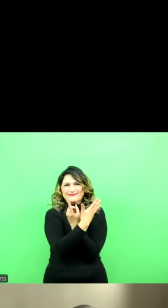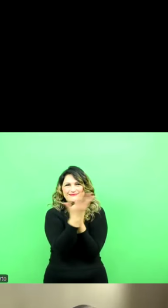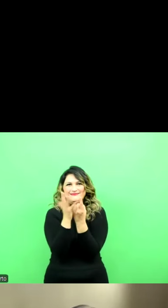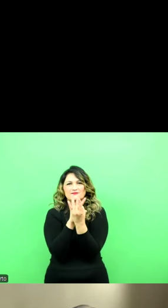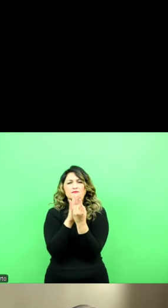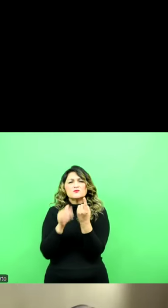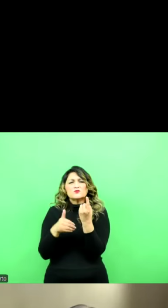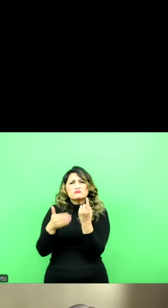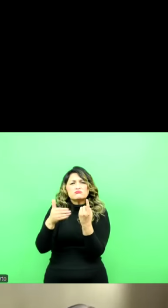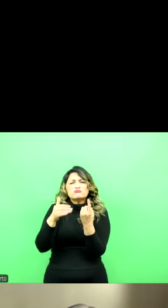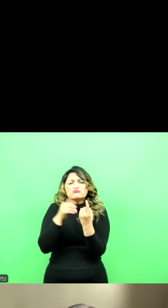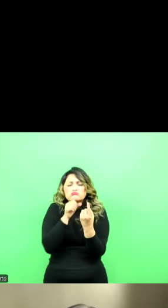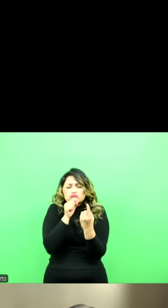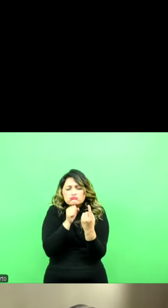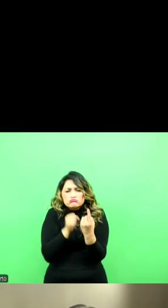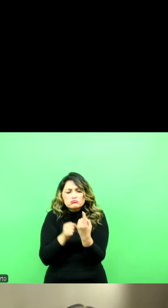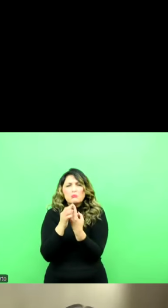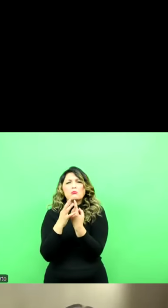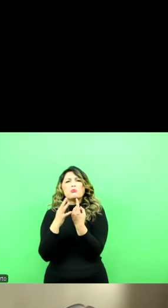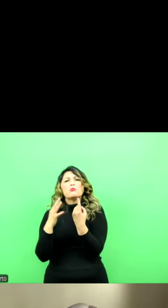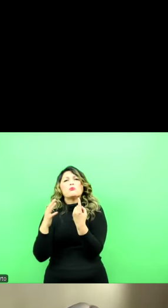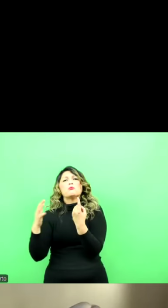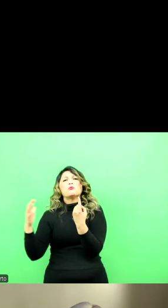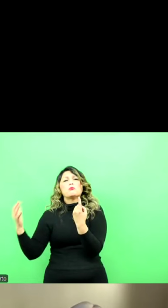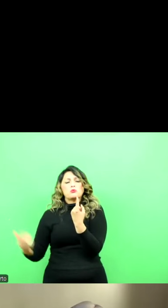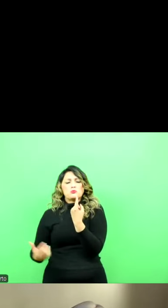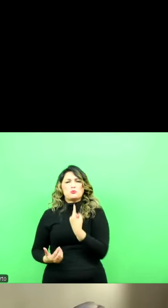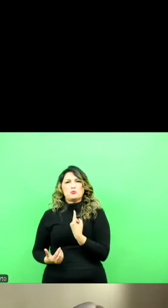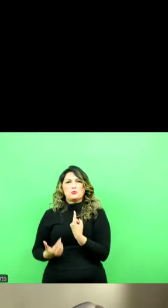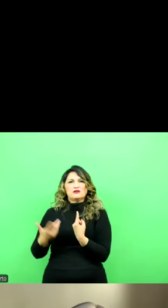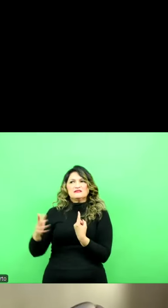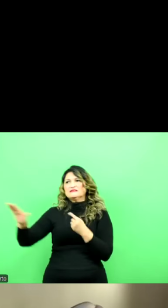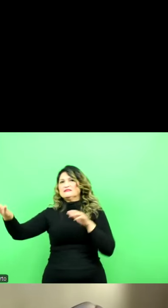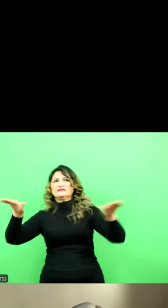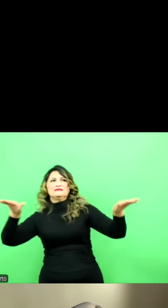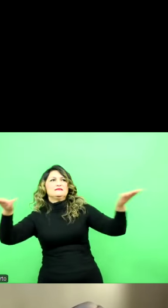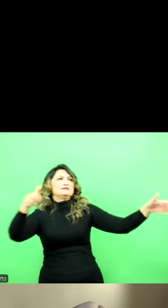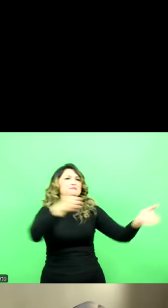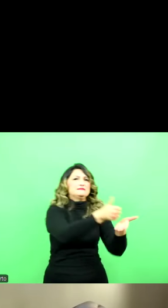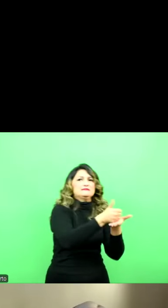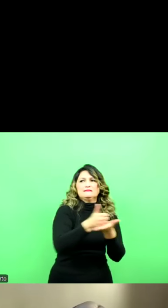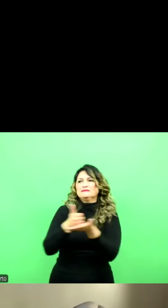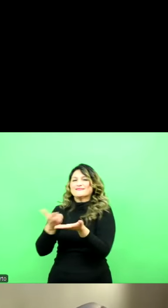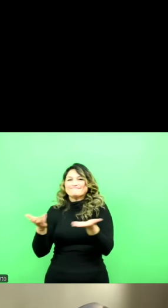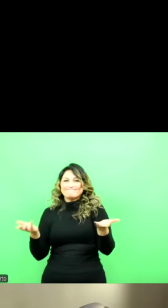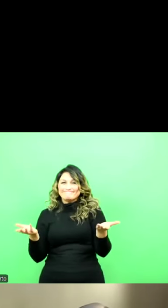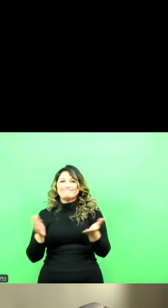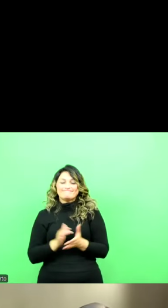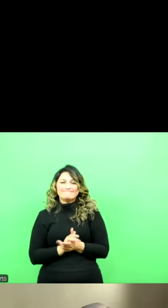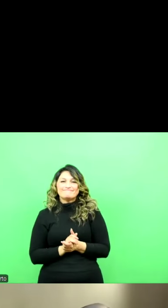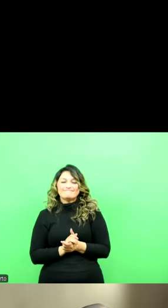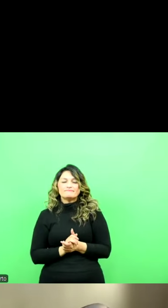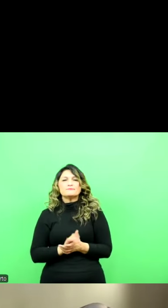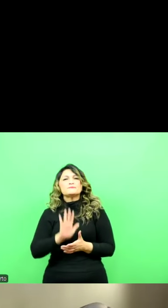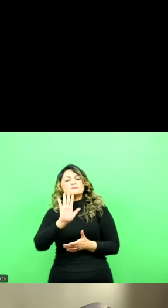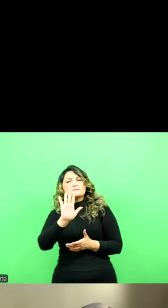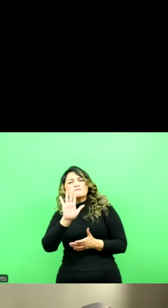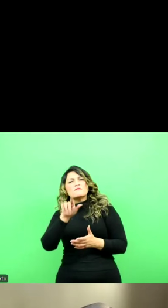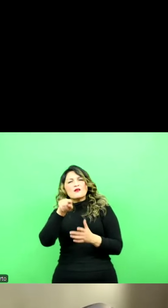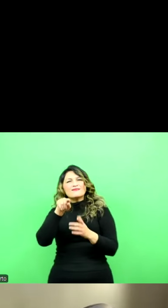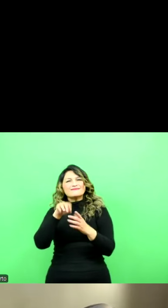worry about barriers to evacuation. Now, this is culturally dependent, but there could be a sense of independence